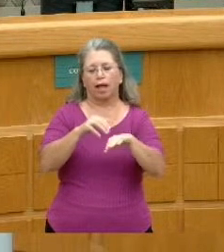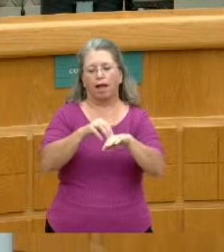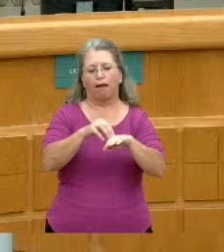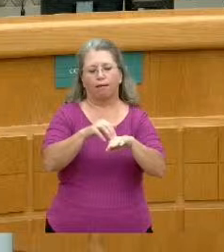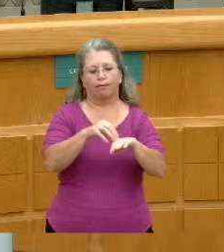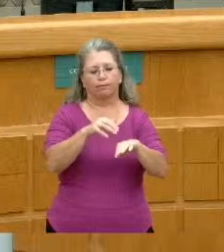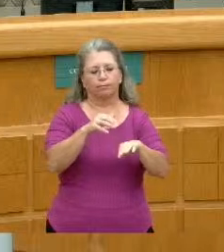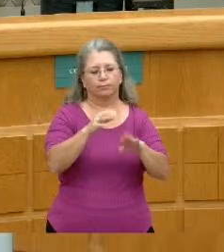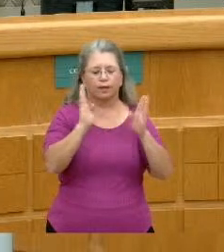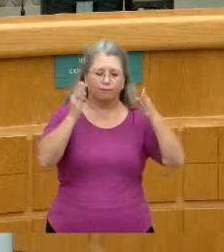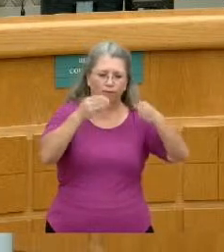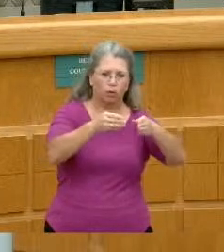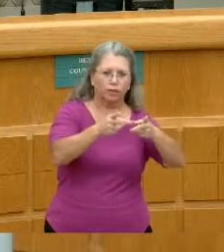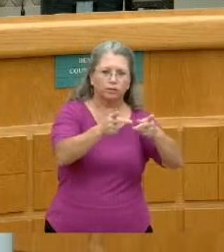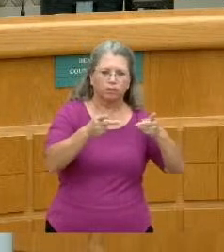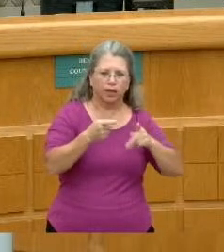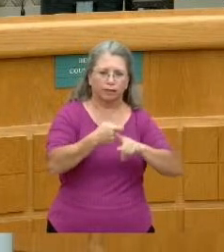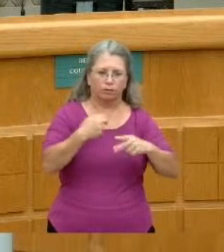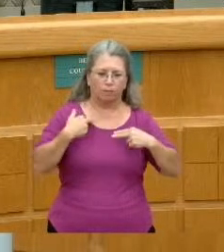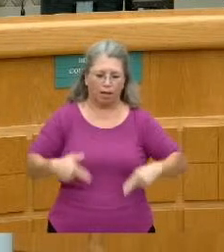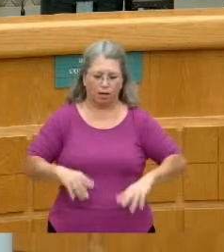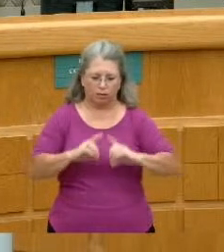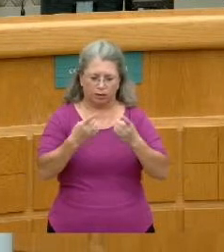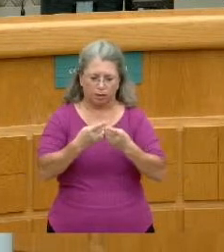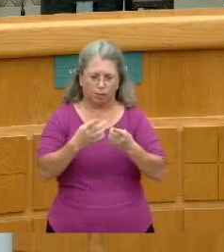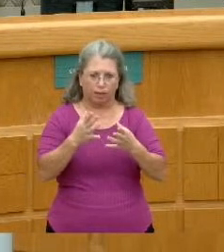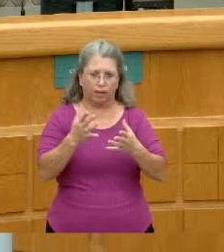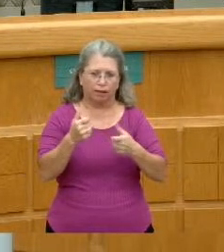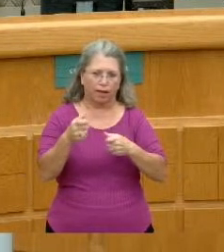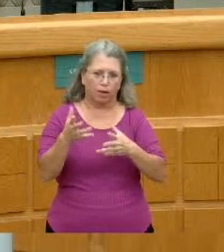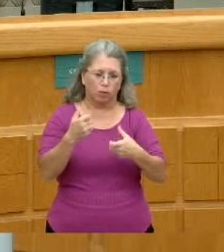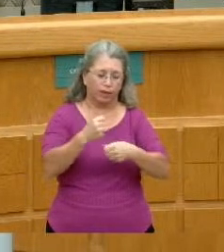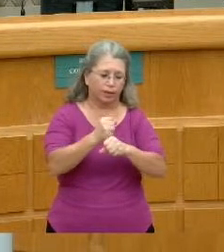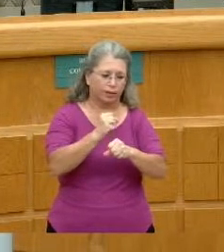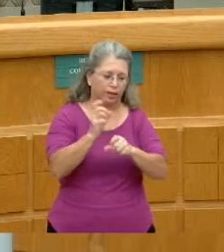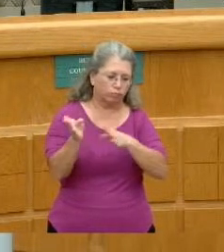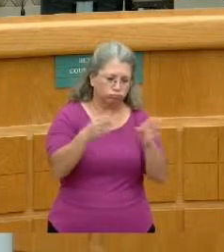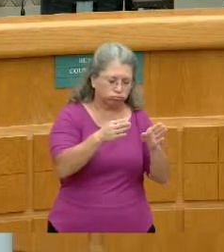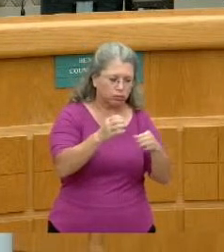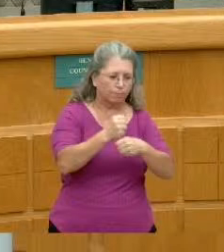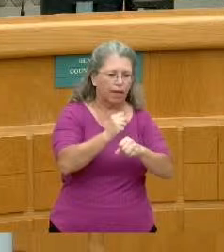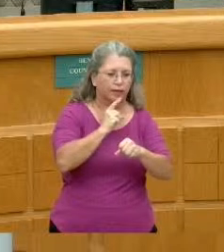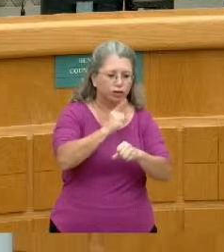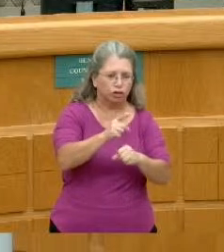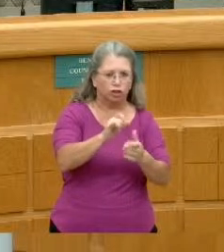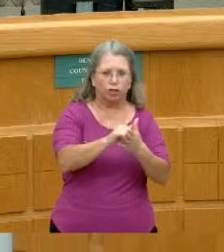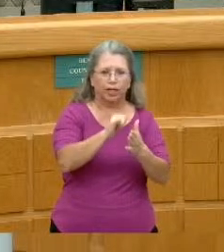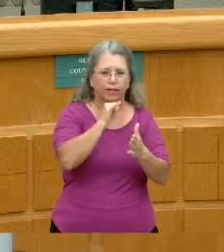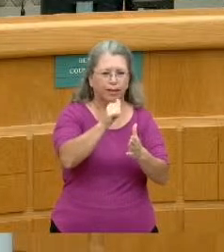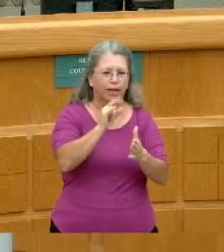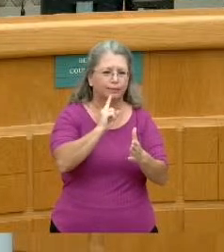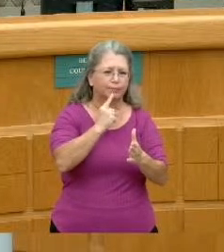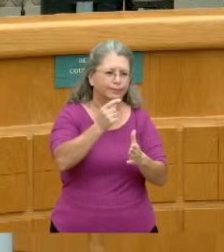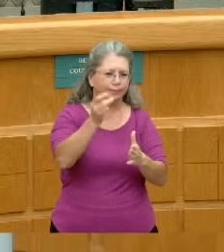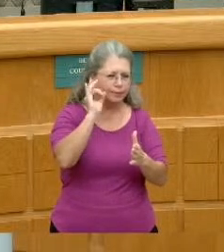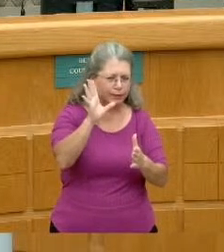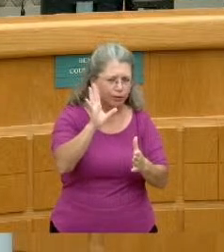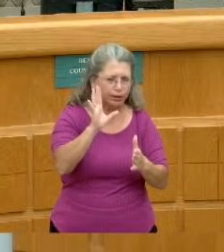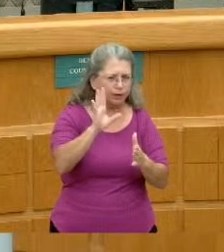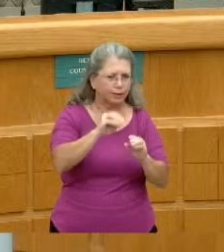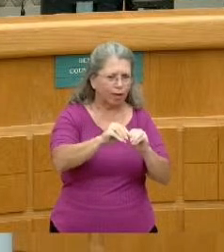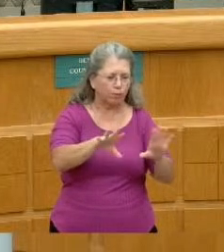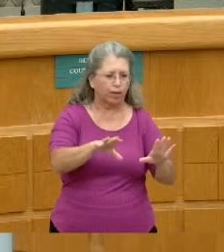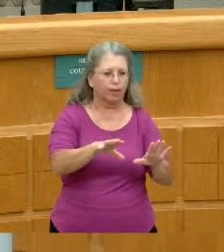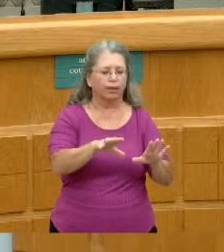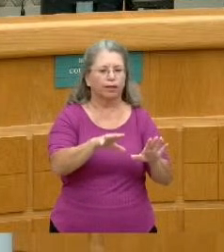sure there wasn't significant outbreaks. And 4 of those centers, though, only had, through the analysis this week, they